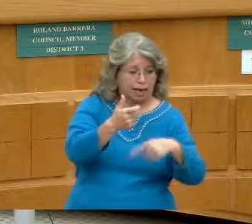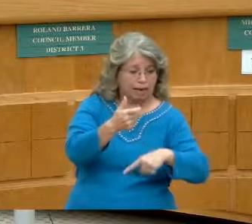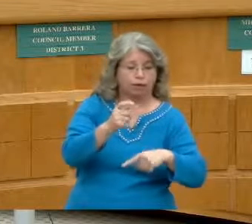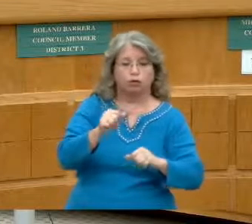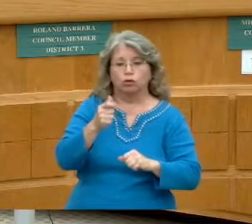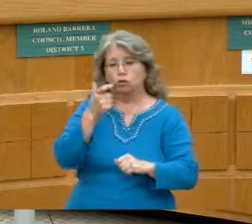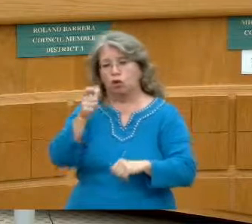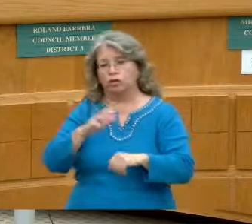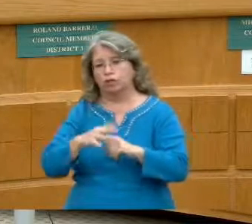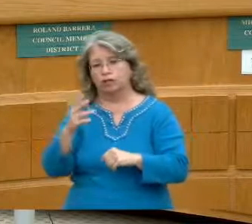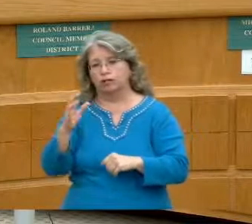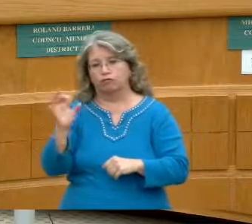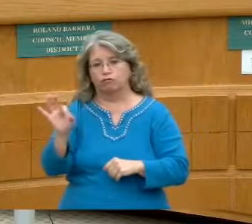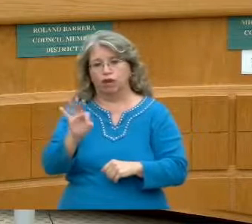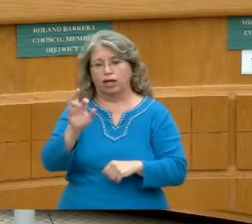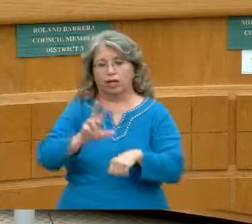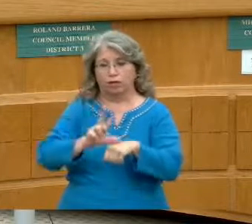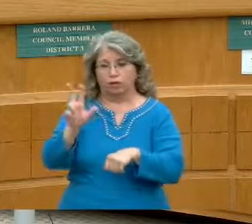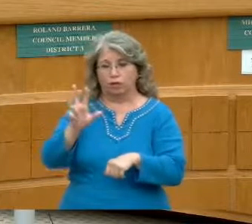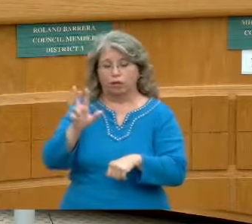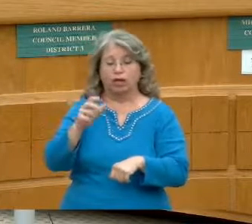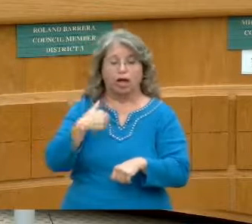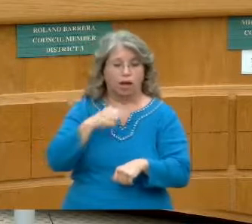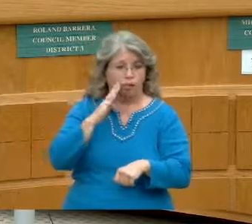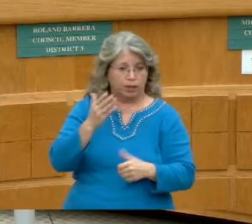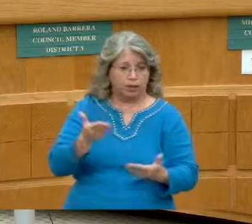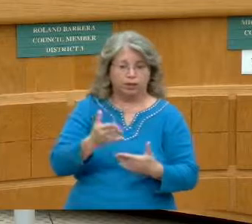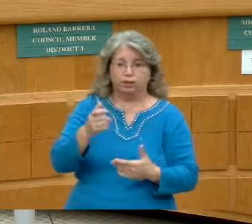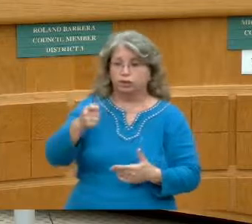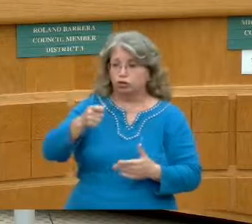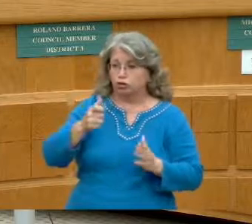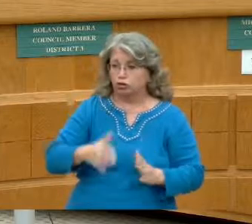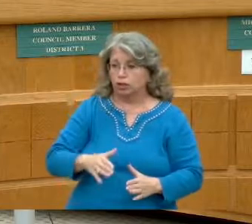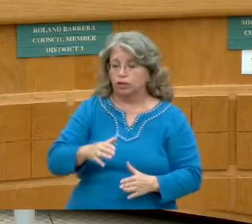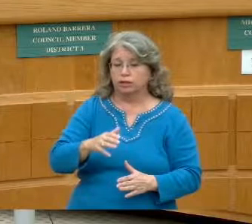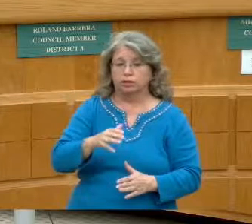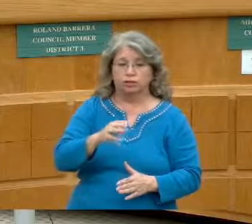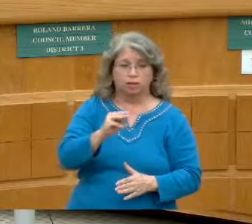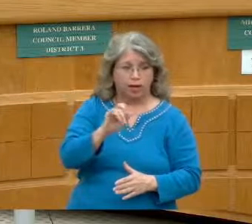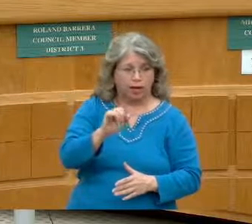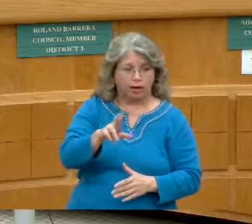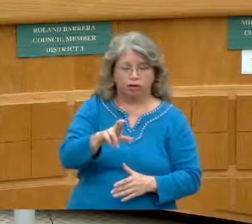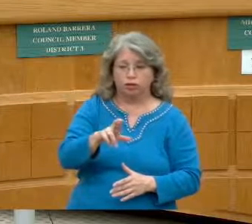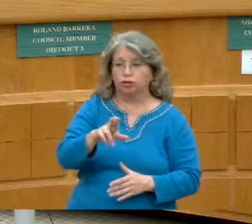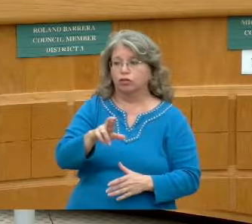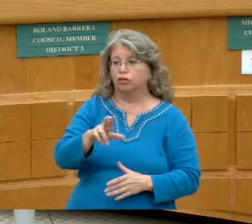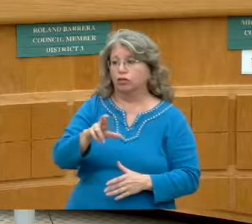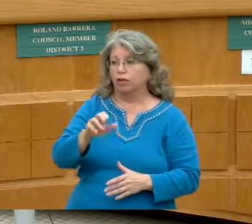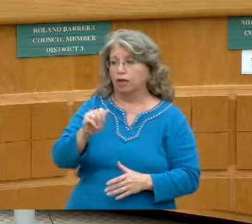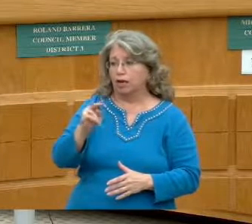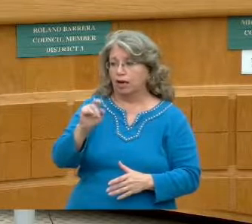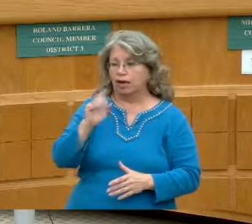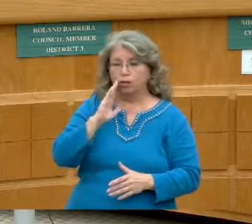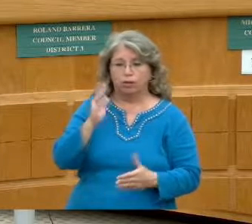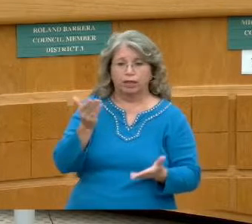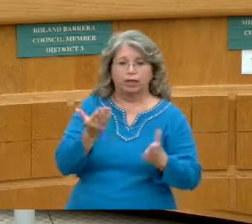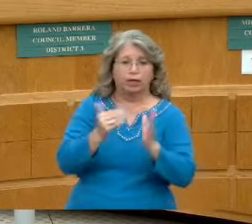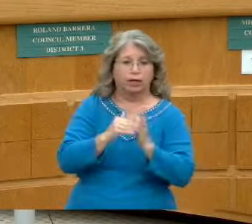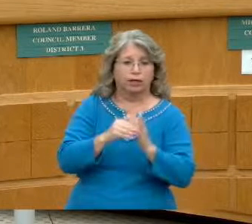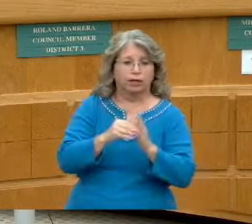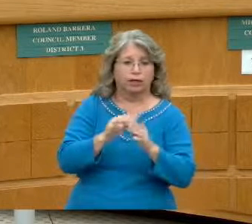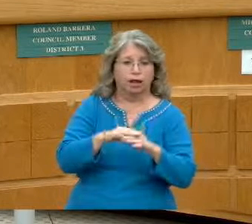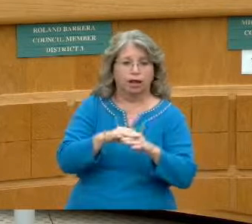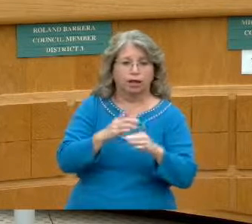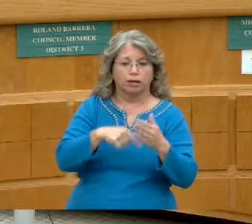o'clock. And then we will be back, the judge, the mayor, myself, Annette Rodriguez will be back next Wednesday for another briefing with